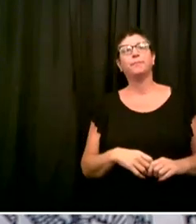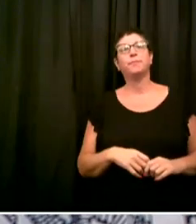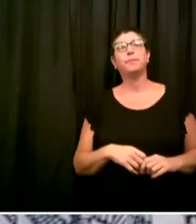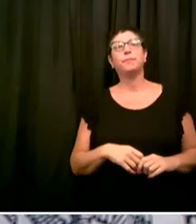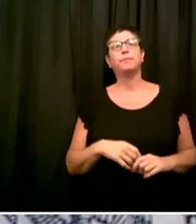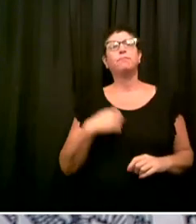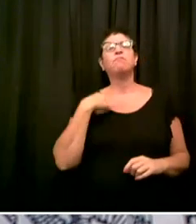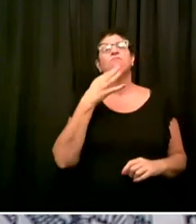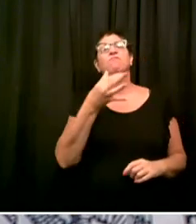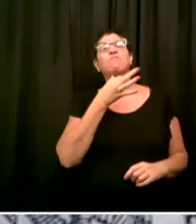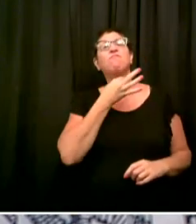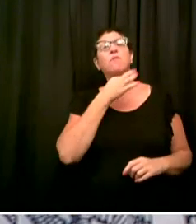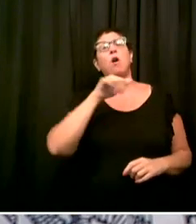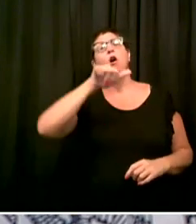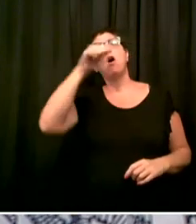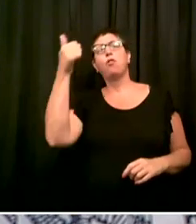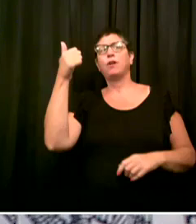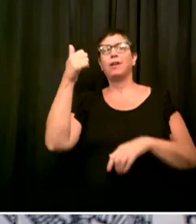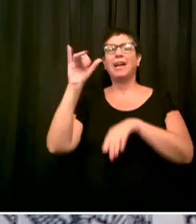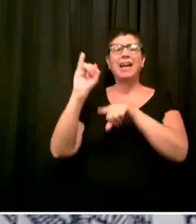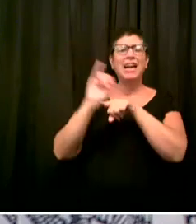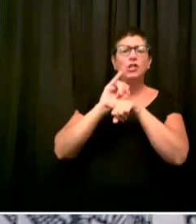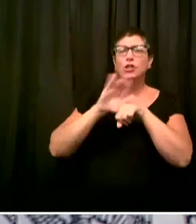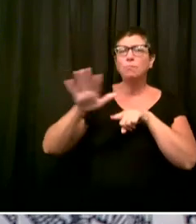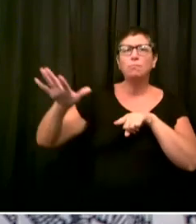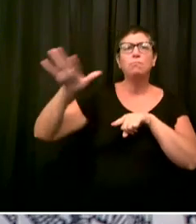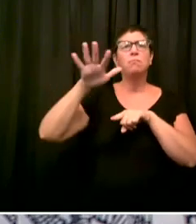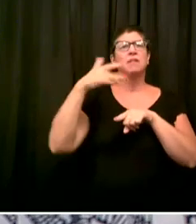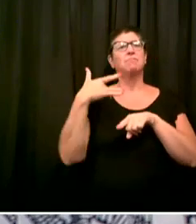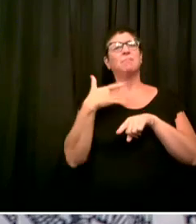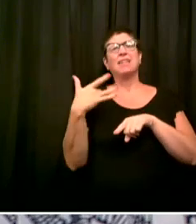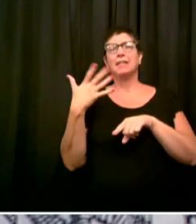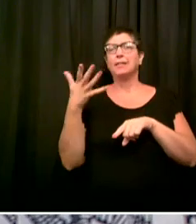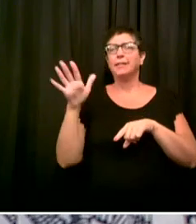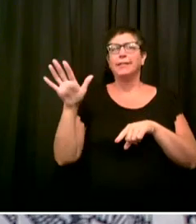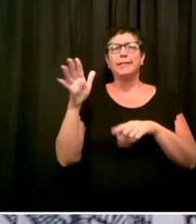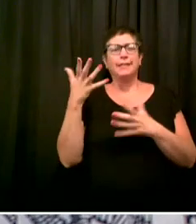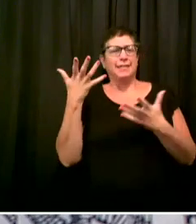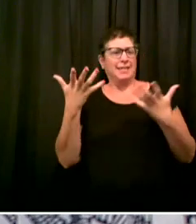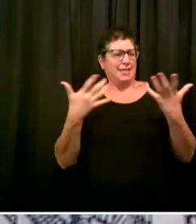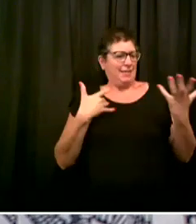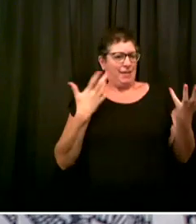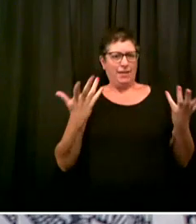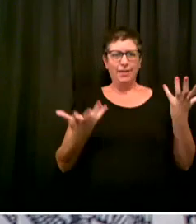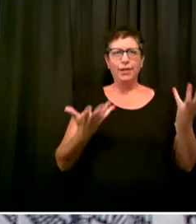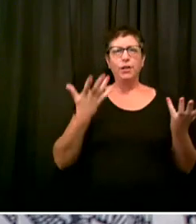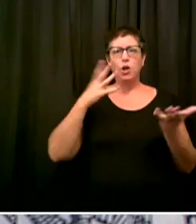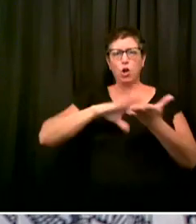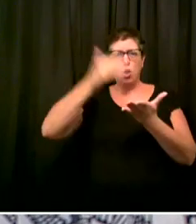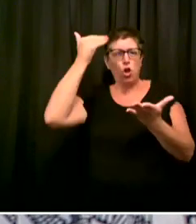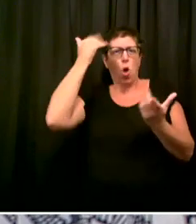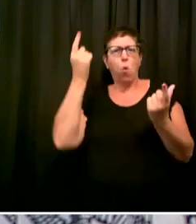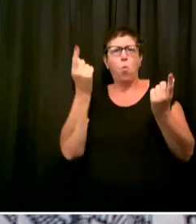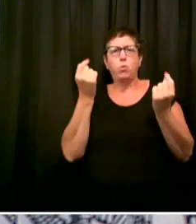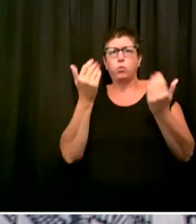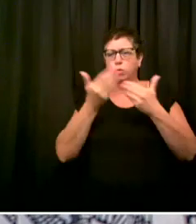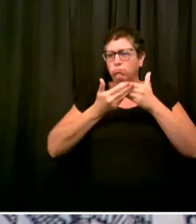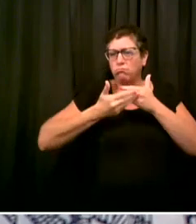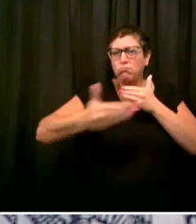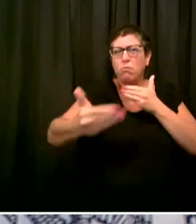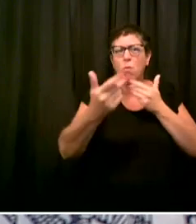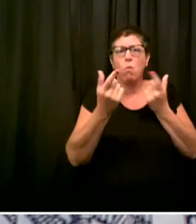of limbo right now because there's no timeline. The city's given them no timeline for when they can